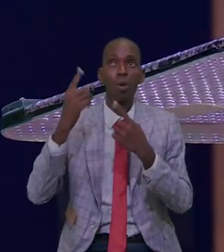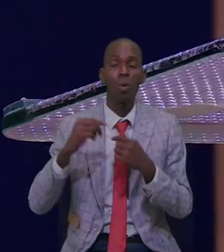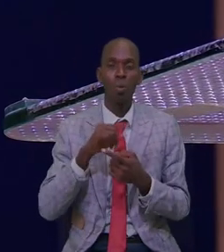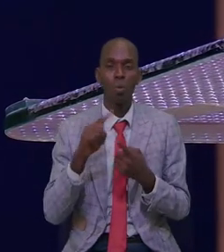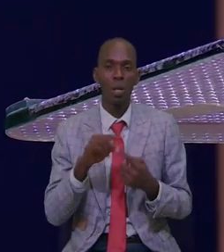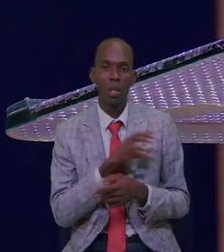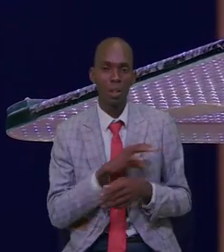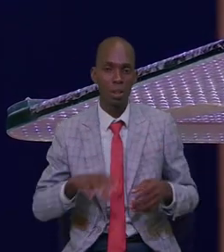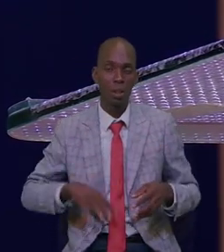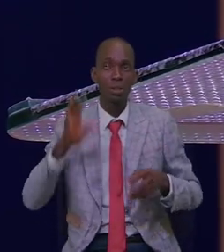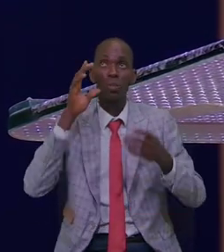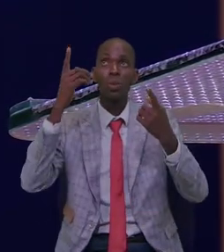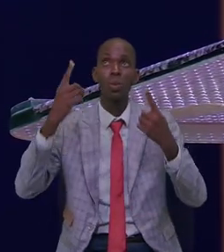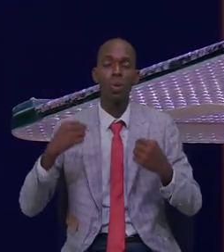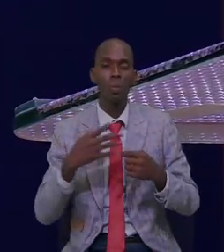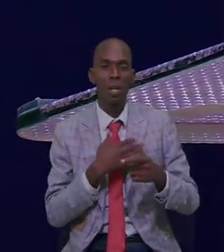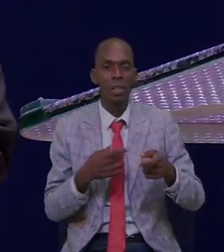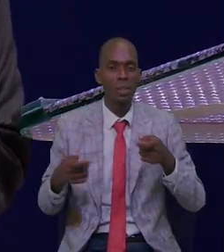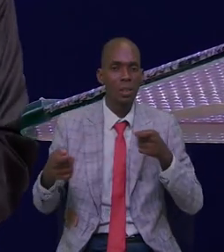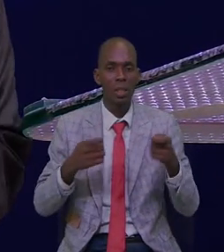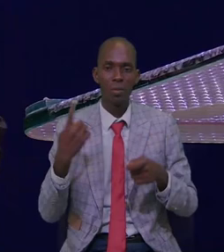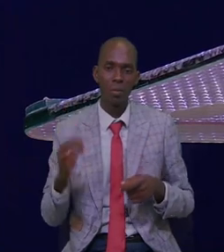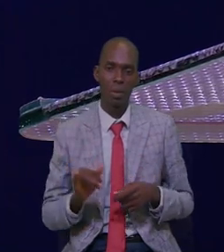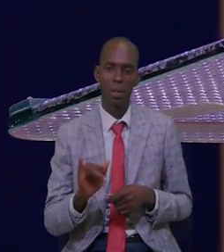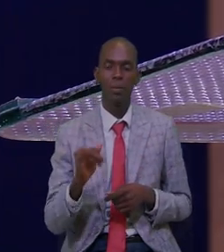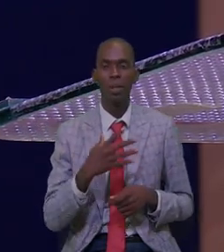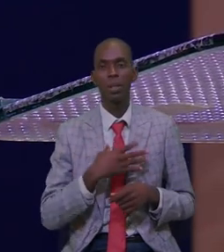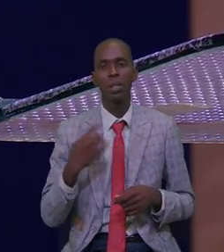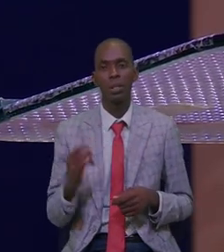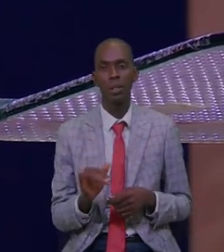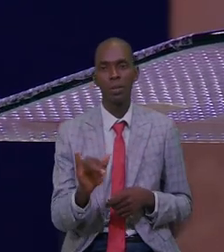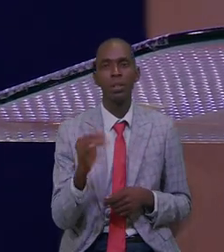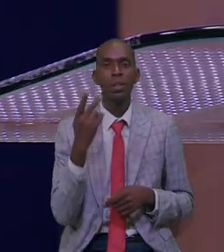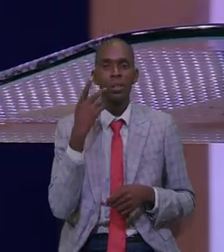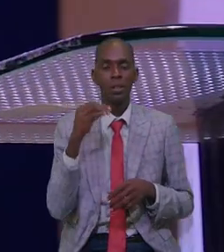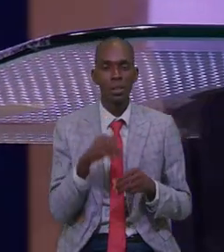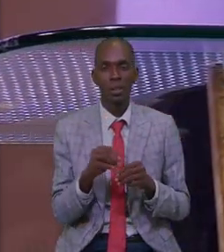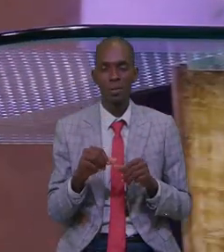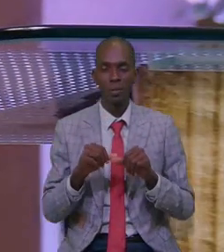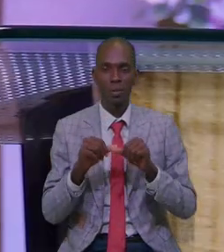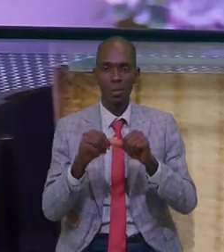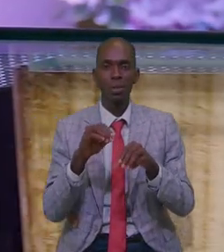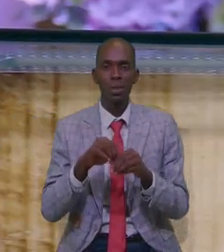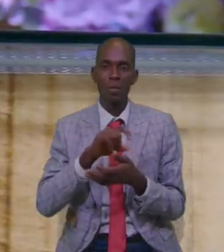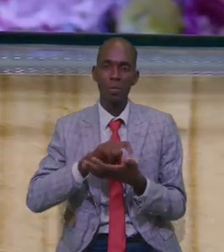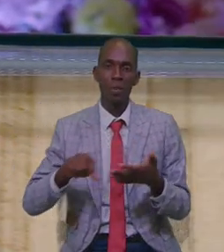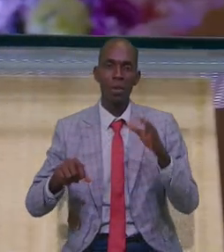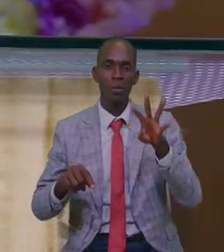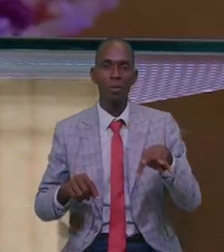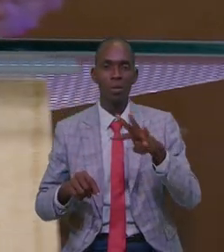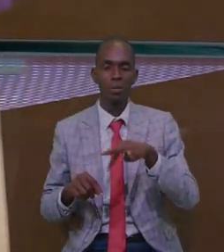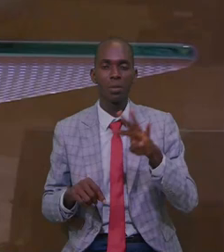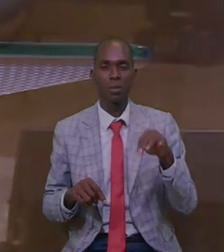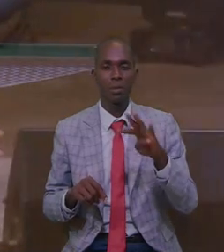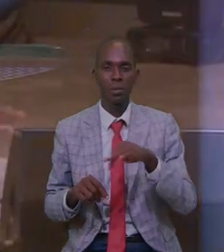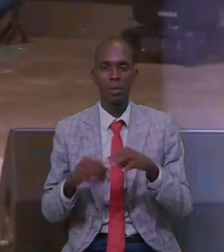he will reign forever and ever. We're looking at verse 44. In verse 44, he